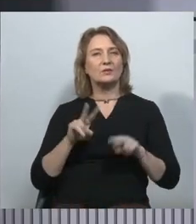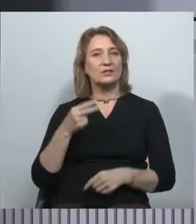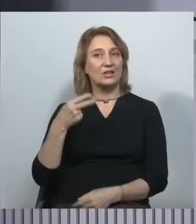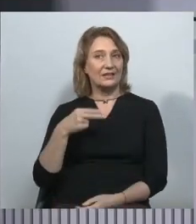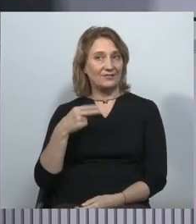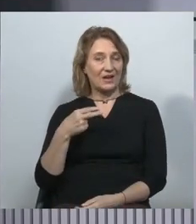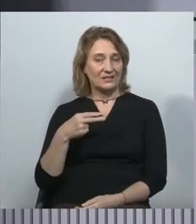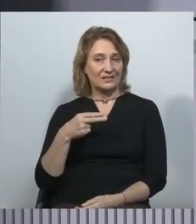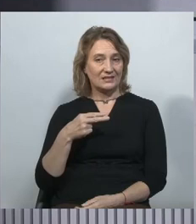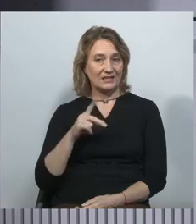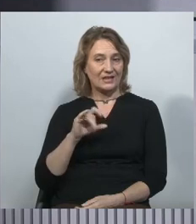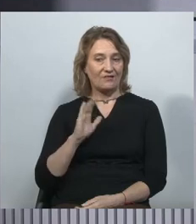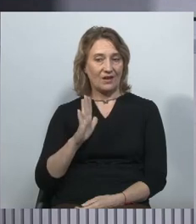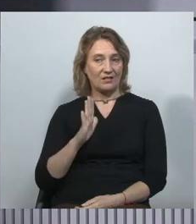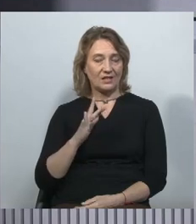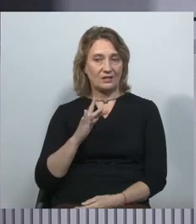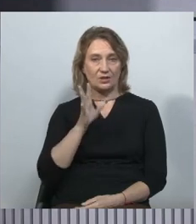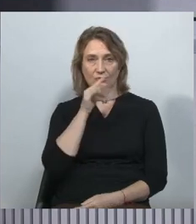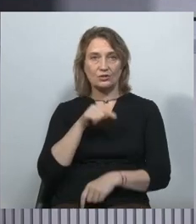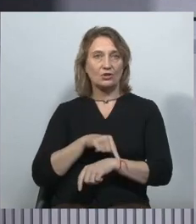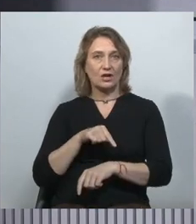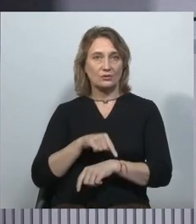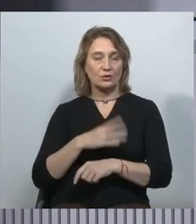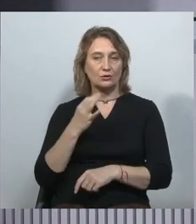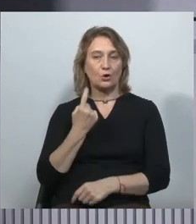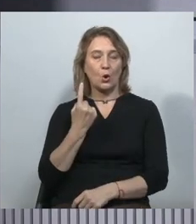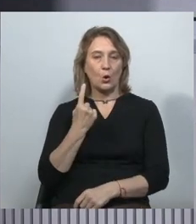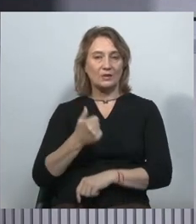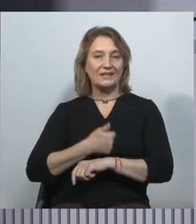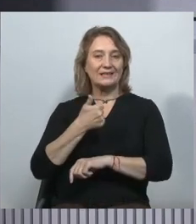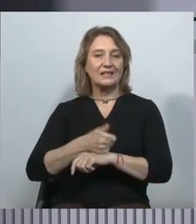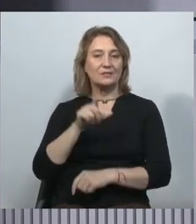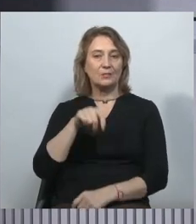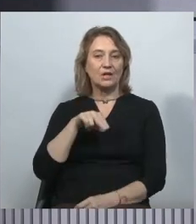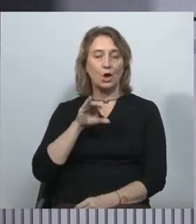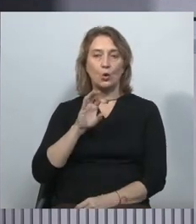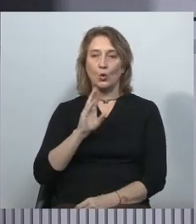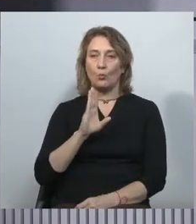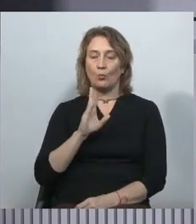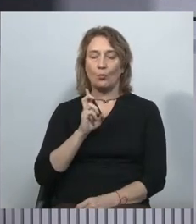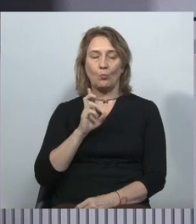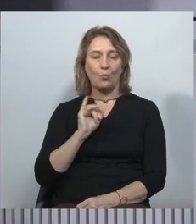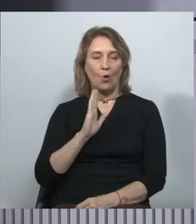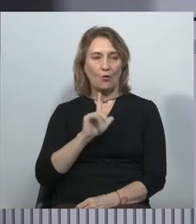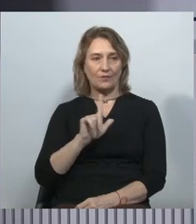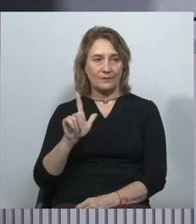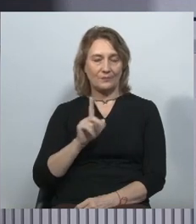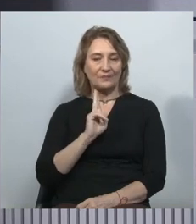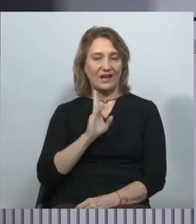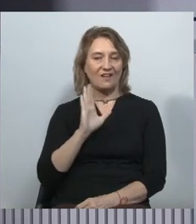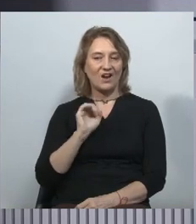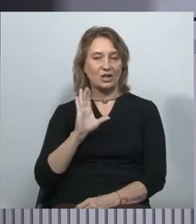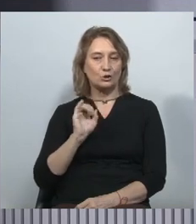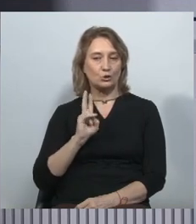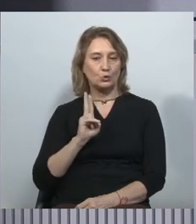We have 20 more minutes left, and there is one more speaker, Lubov Kvasyuk,